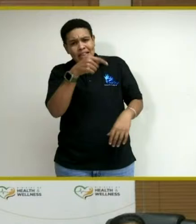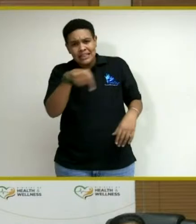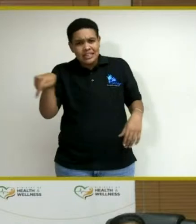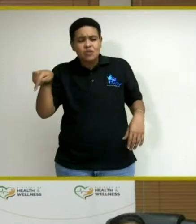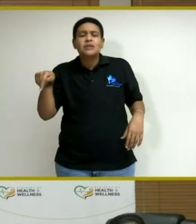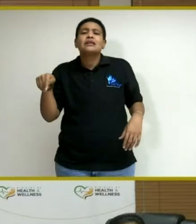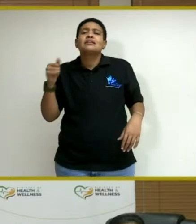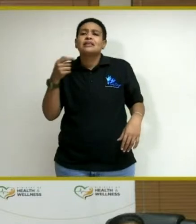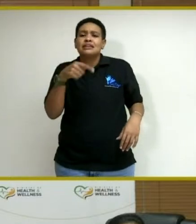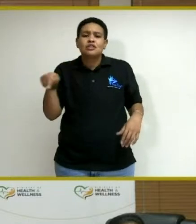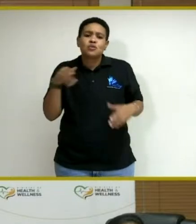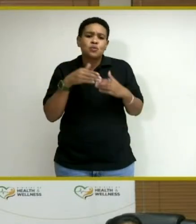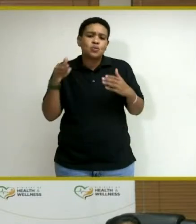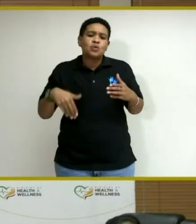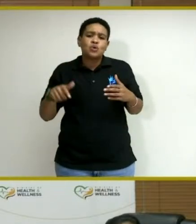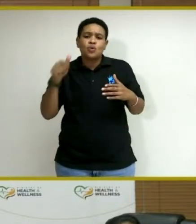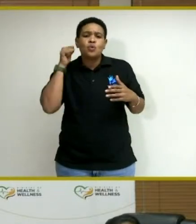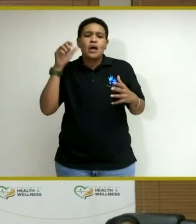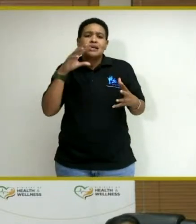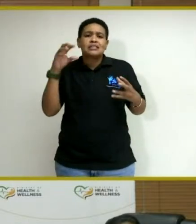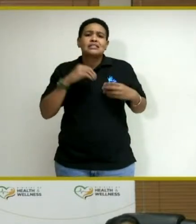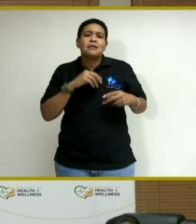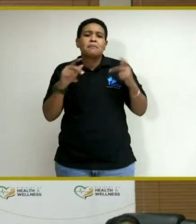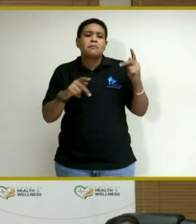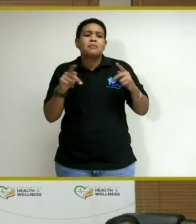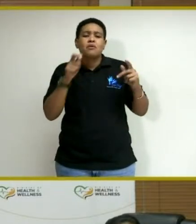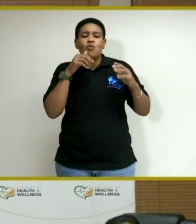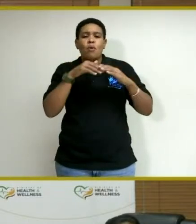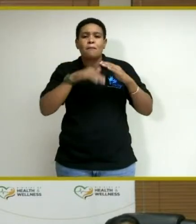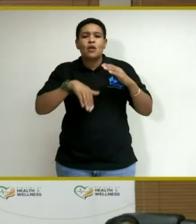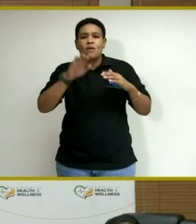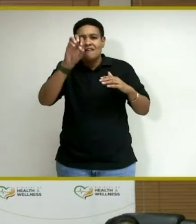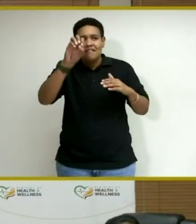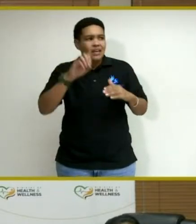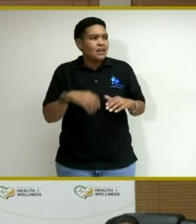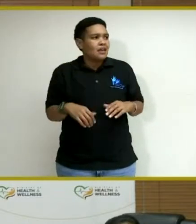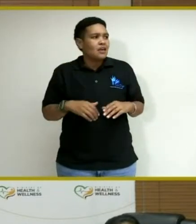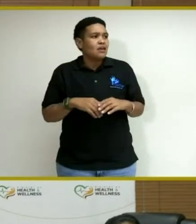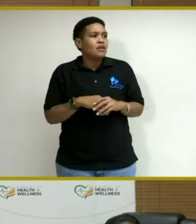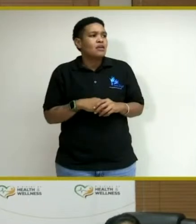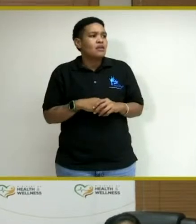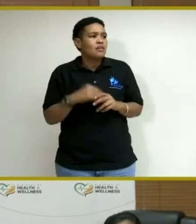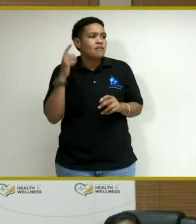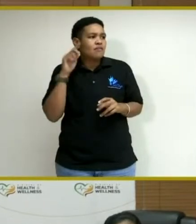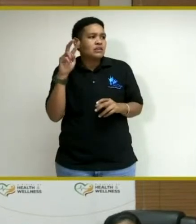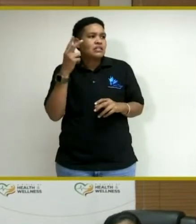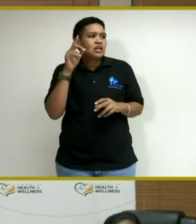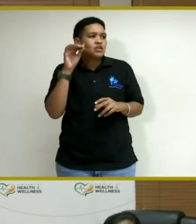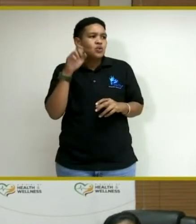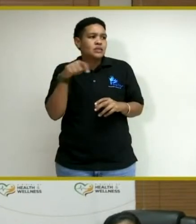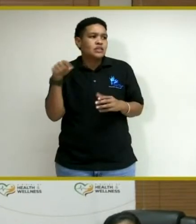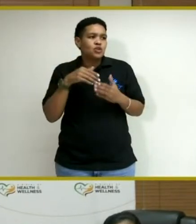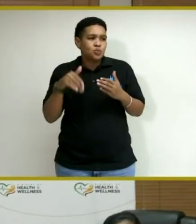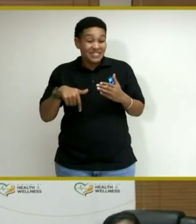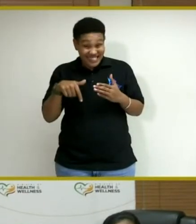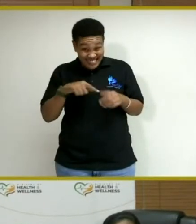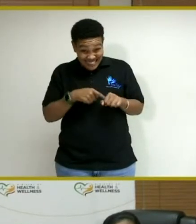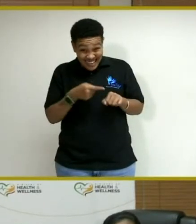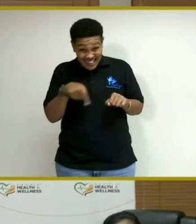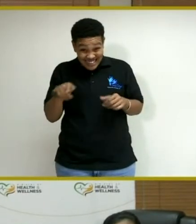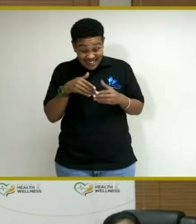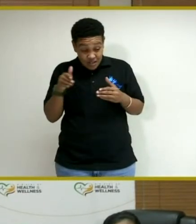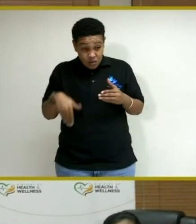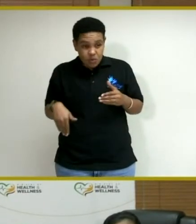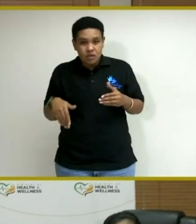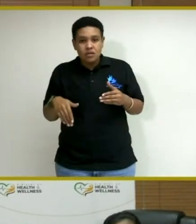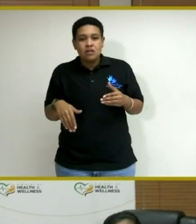starting this weekend that you won't be accepting persons who are below 50 years old for the second dose? I just wondered, based on something that Dr.